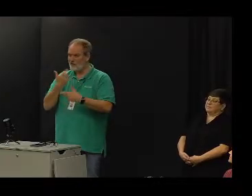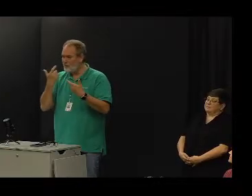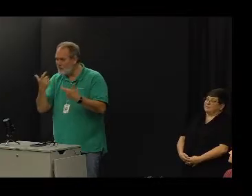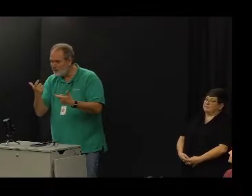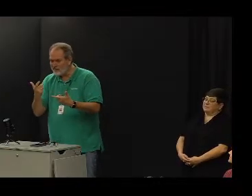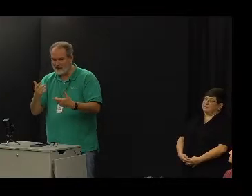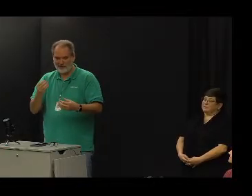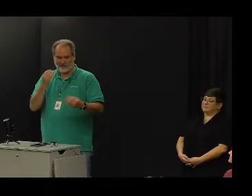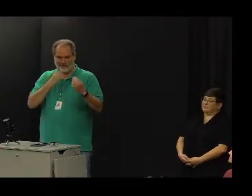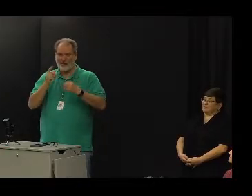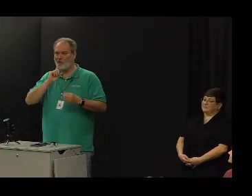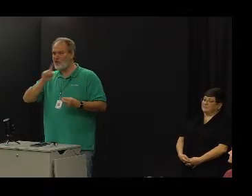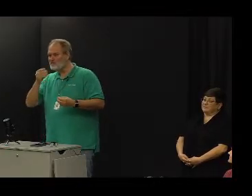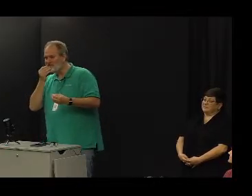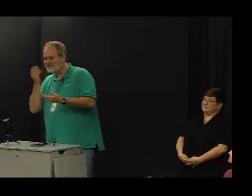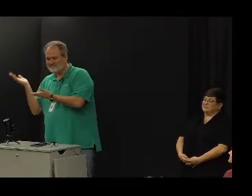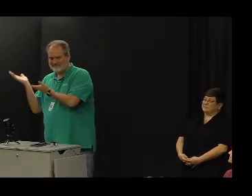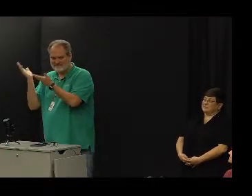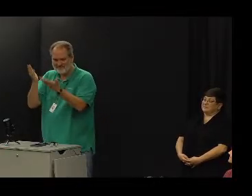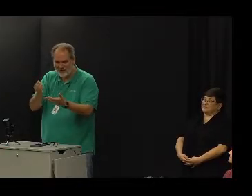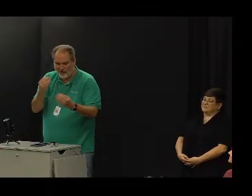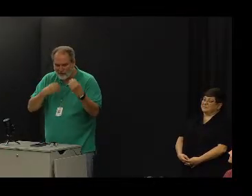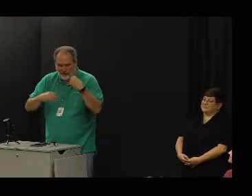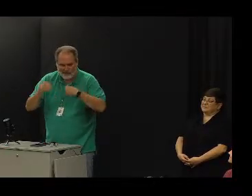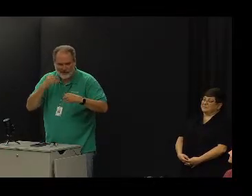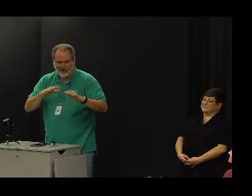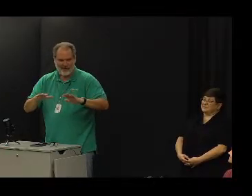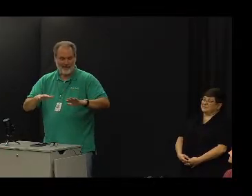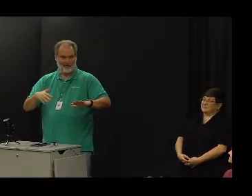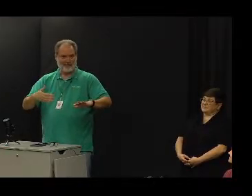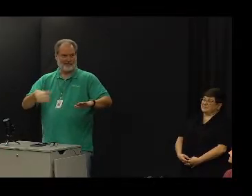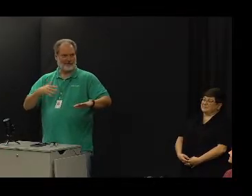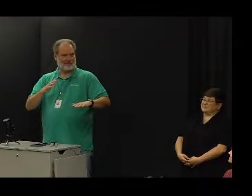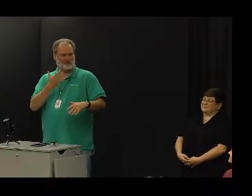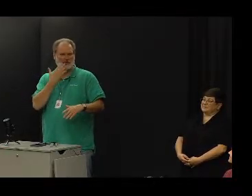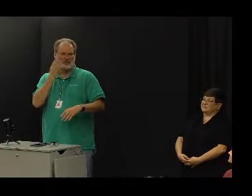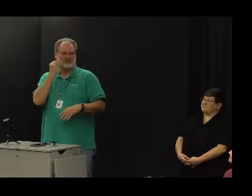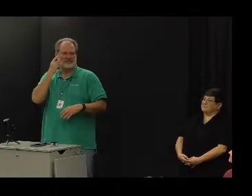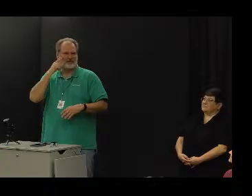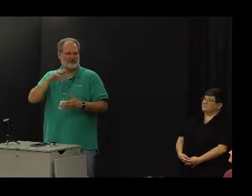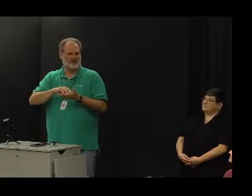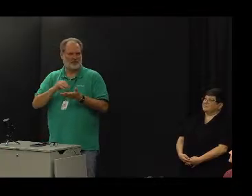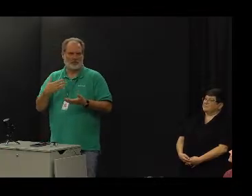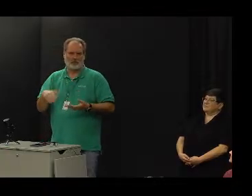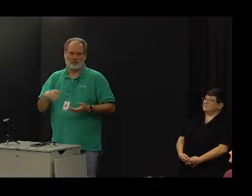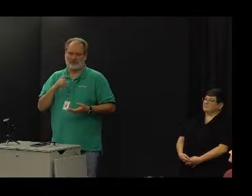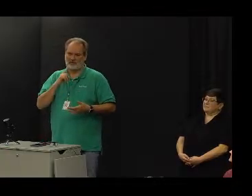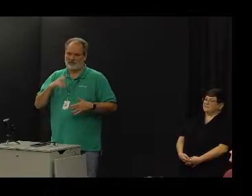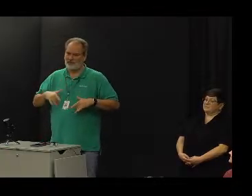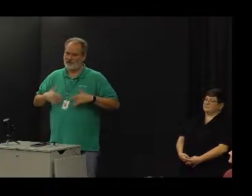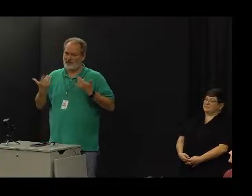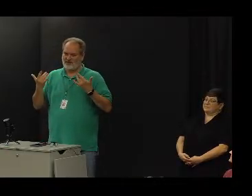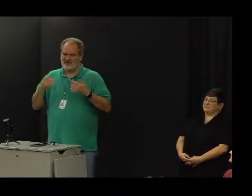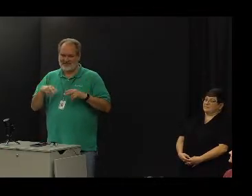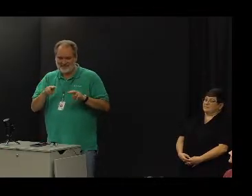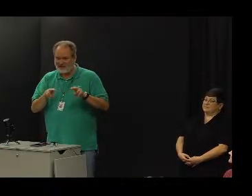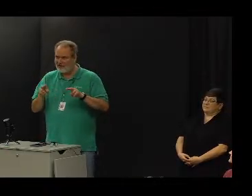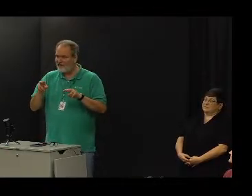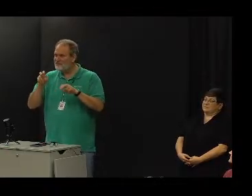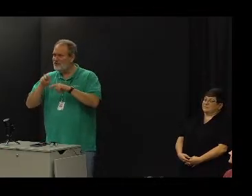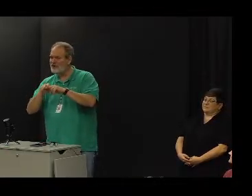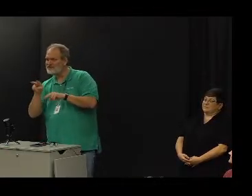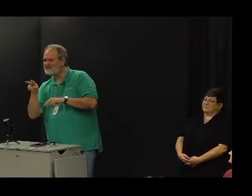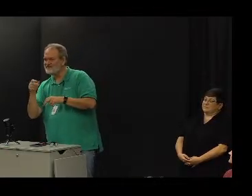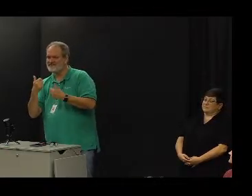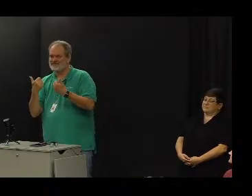was our first opportunity to go there. We had a nice meal that we all enjoyed, and it was a great experience for